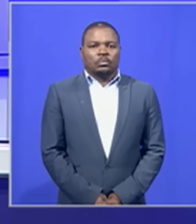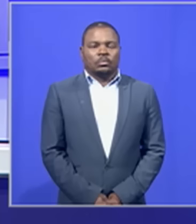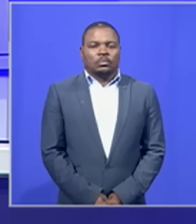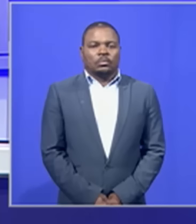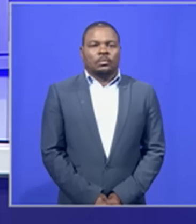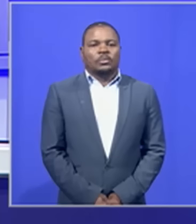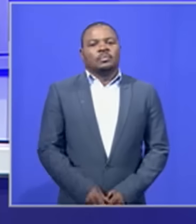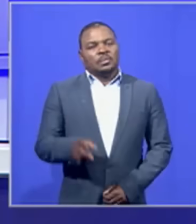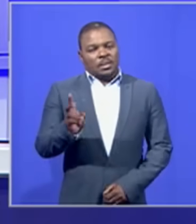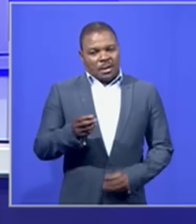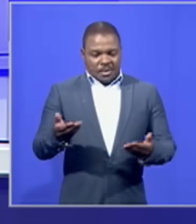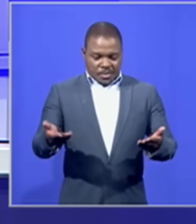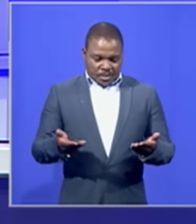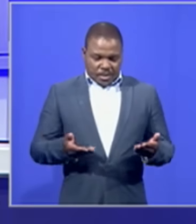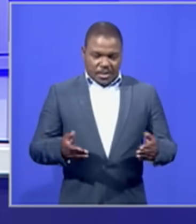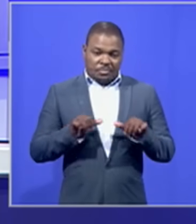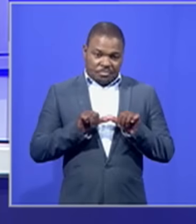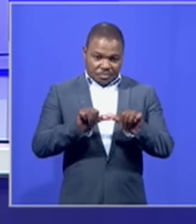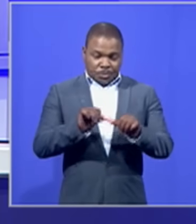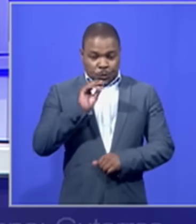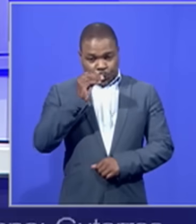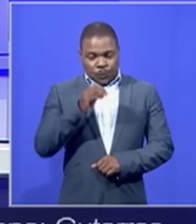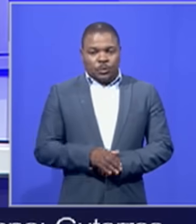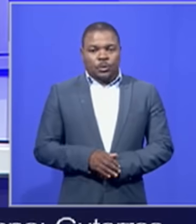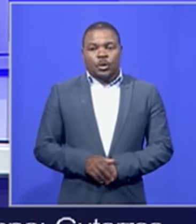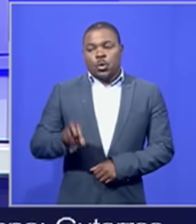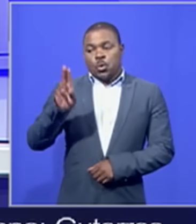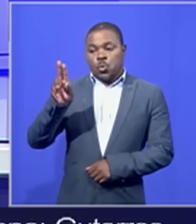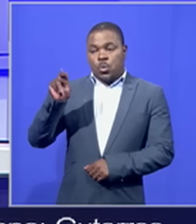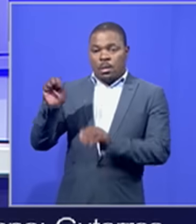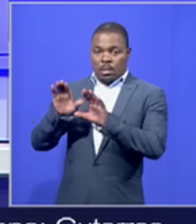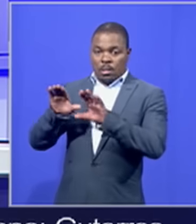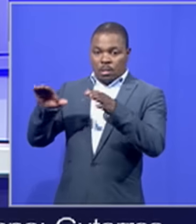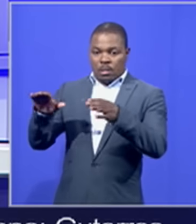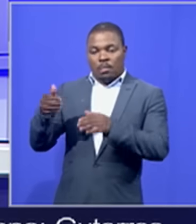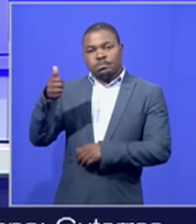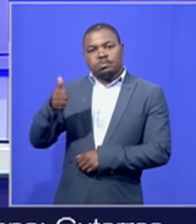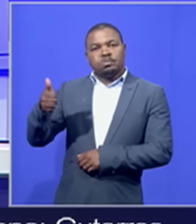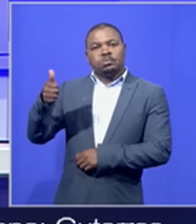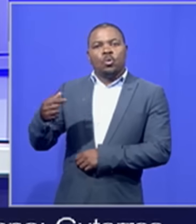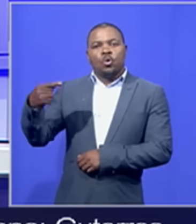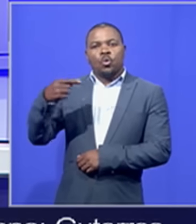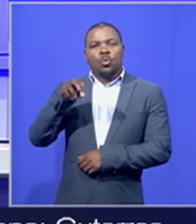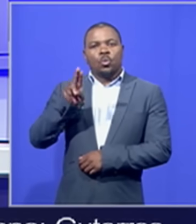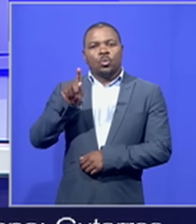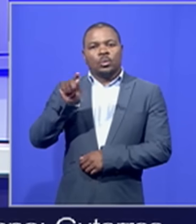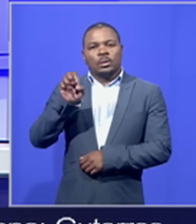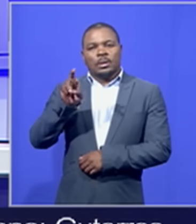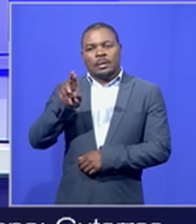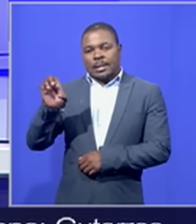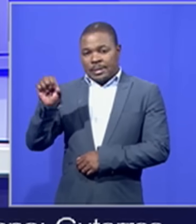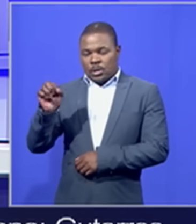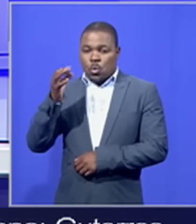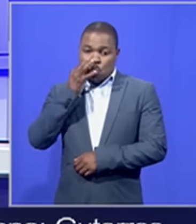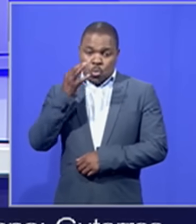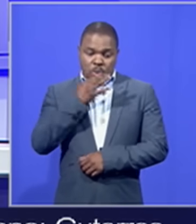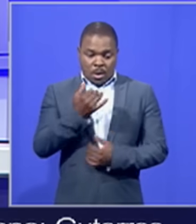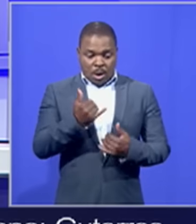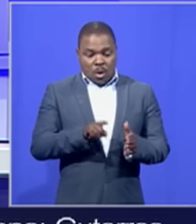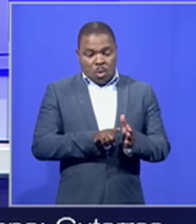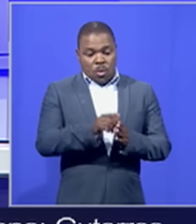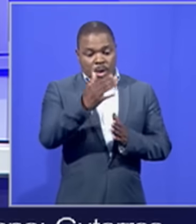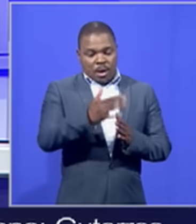Re go amogele mogaetso mme re di tsweletse ka gore mokwaledi kakaretso wa ditšhabakopano Antonio Guterres a re kopanokgolo ya bokhutlo jo bono